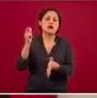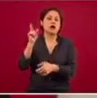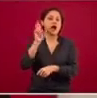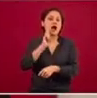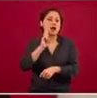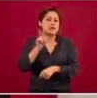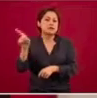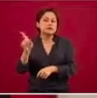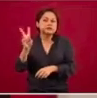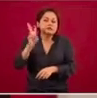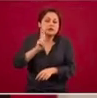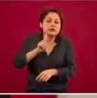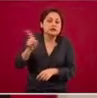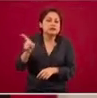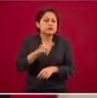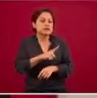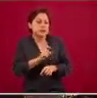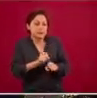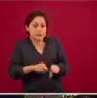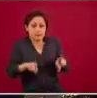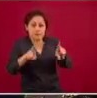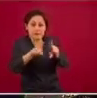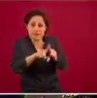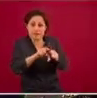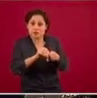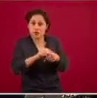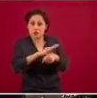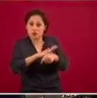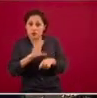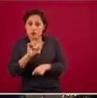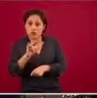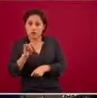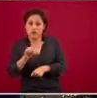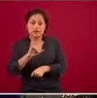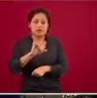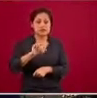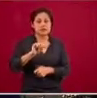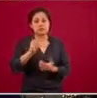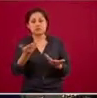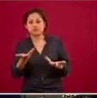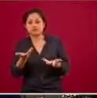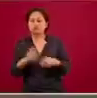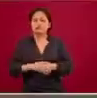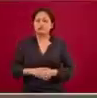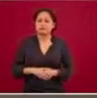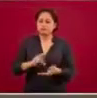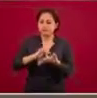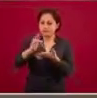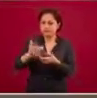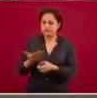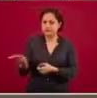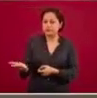that exist, that have been used for other diseases, and they could be used for COVID. And those,